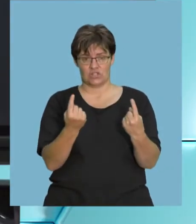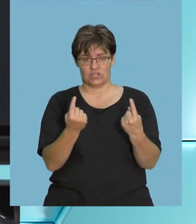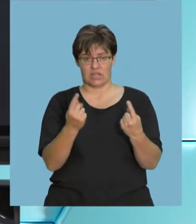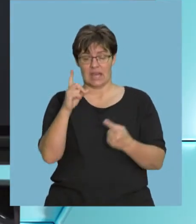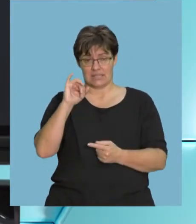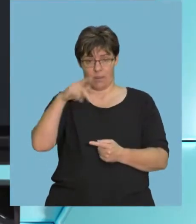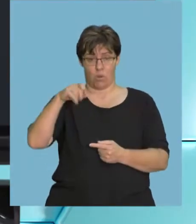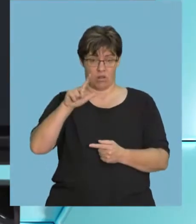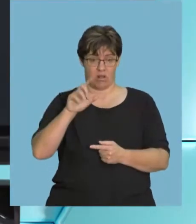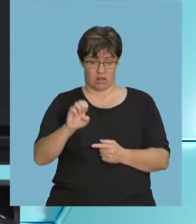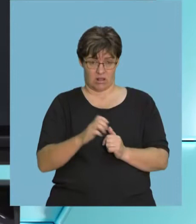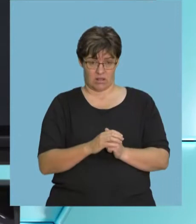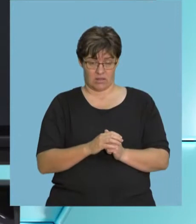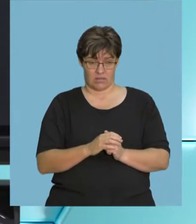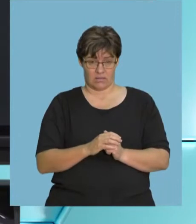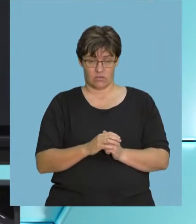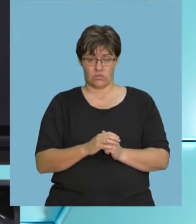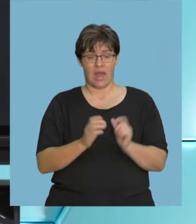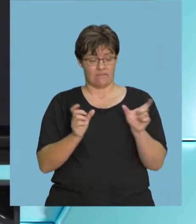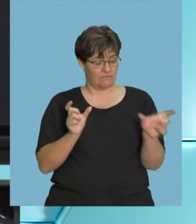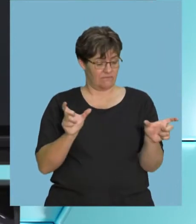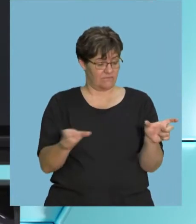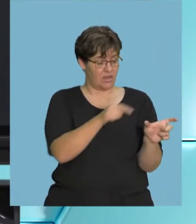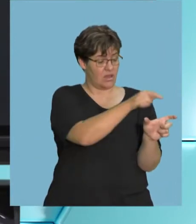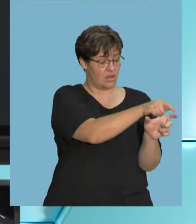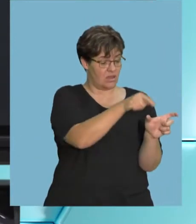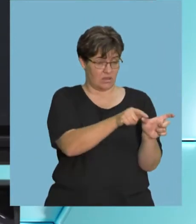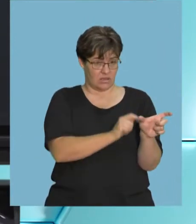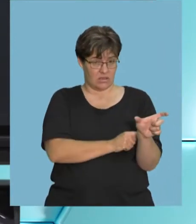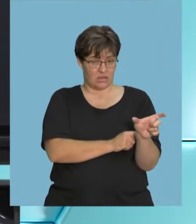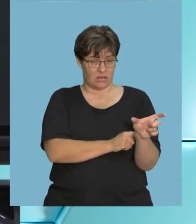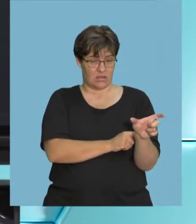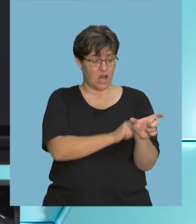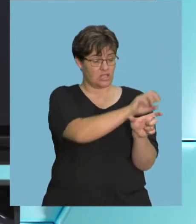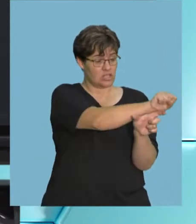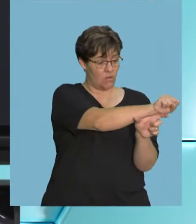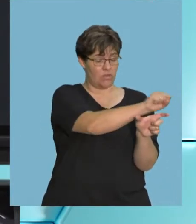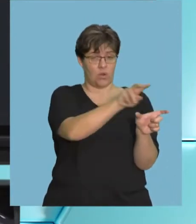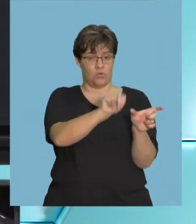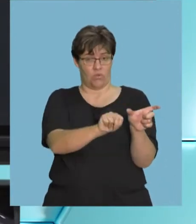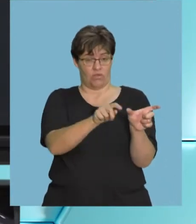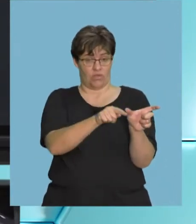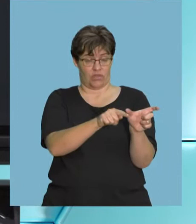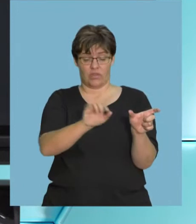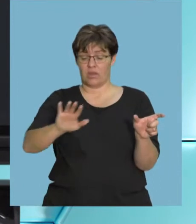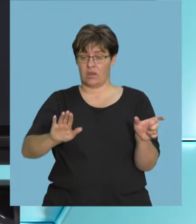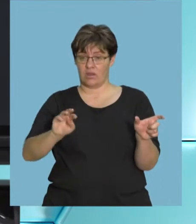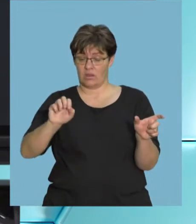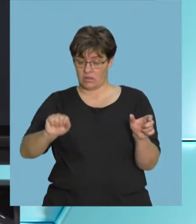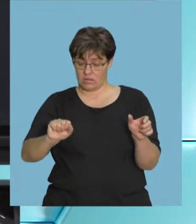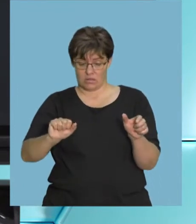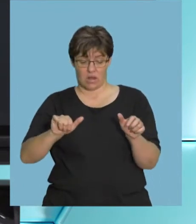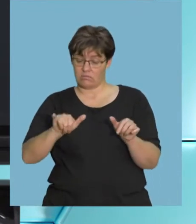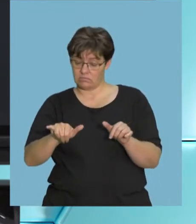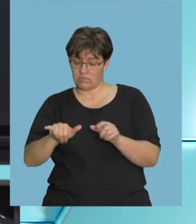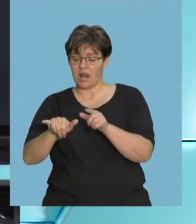them is a dipole. Right. Now, we've got two poles. They are brought closer to each other, but without